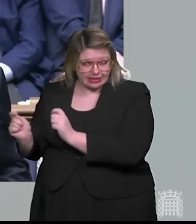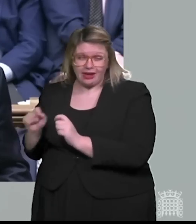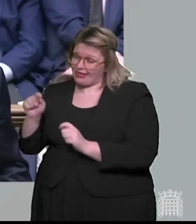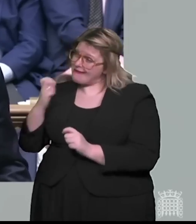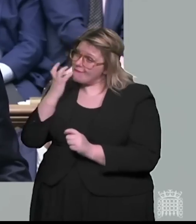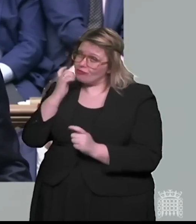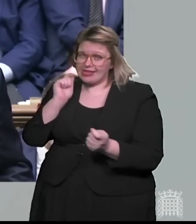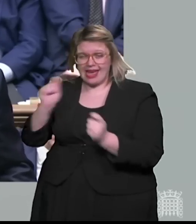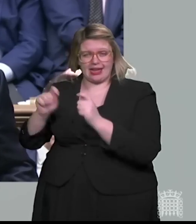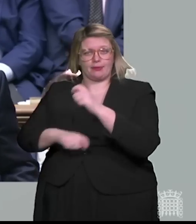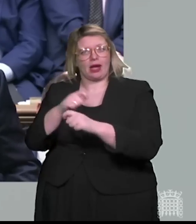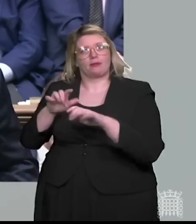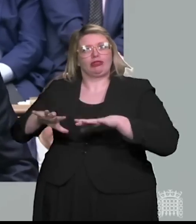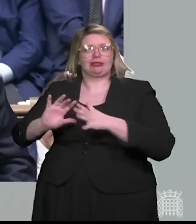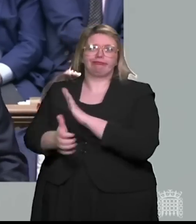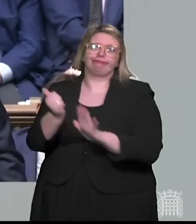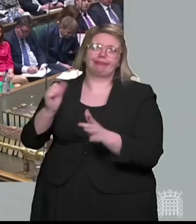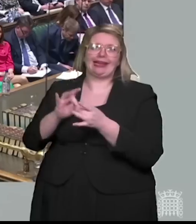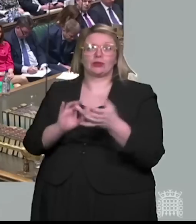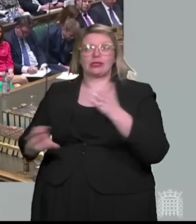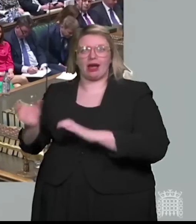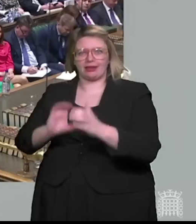turning Britain into a science superpower.